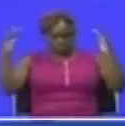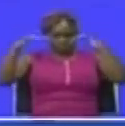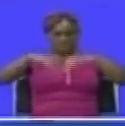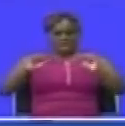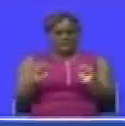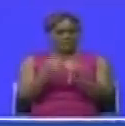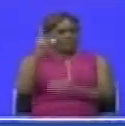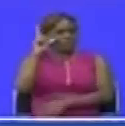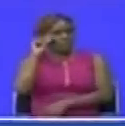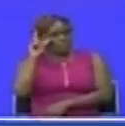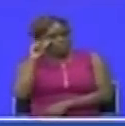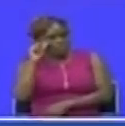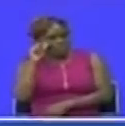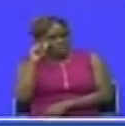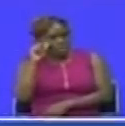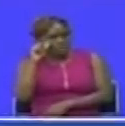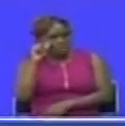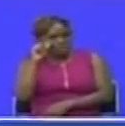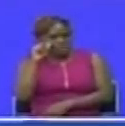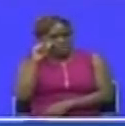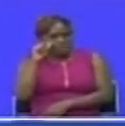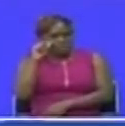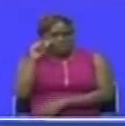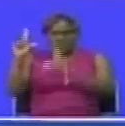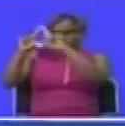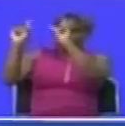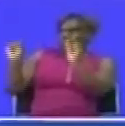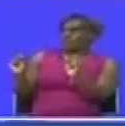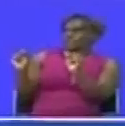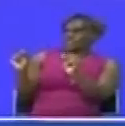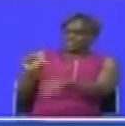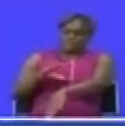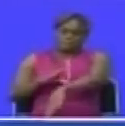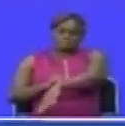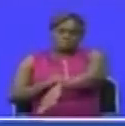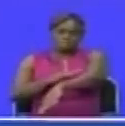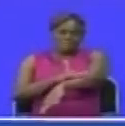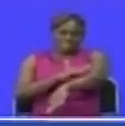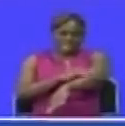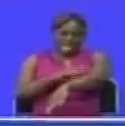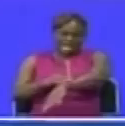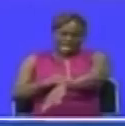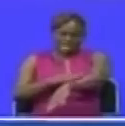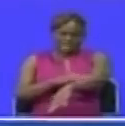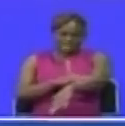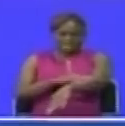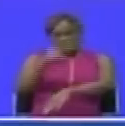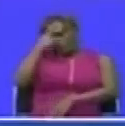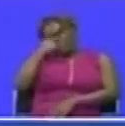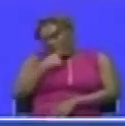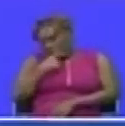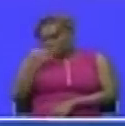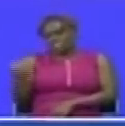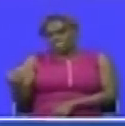in Mombasa. Shiatsu is a Japanese traditional massage which our visually impaired